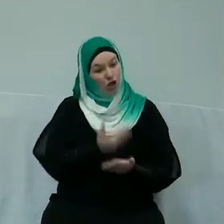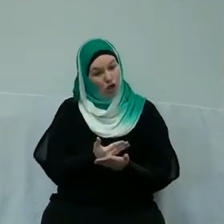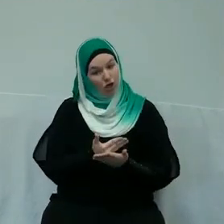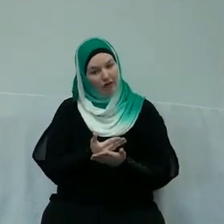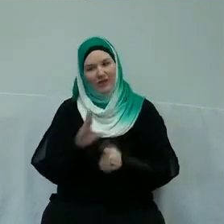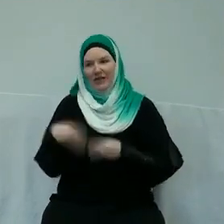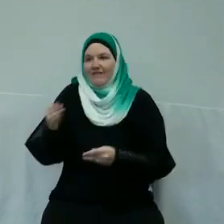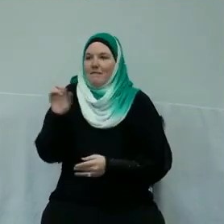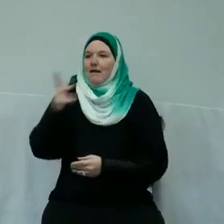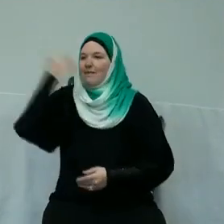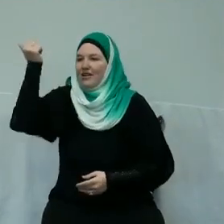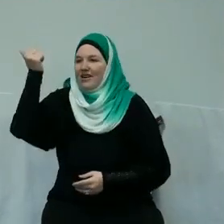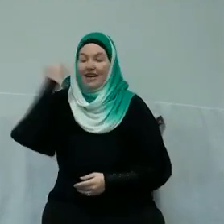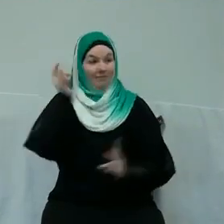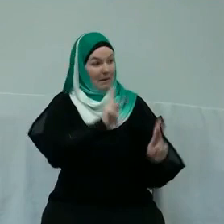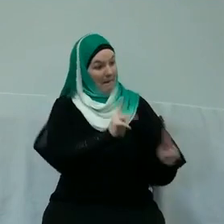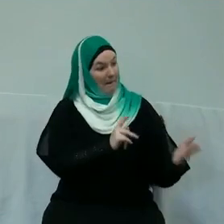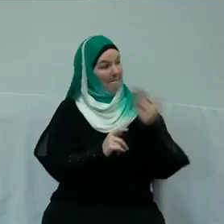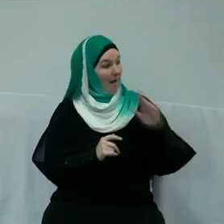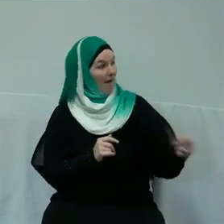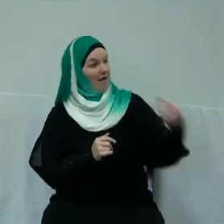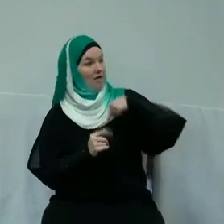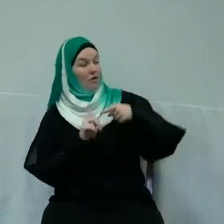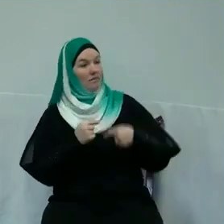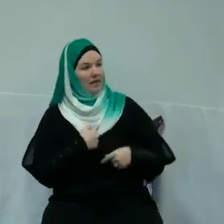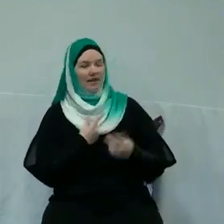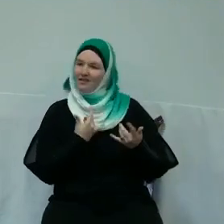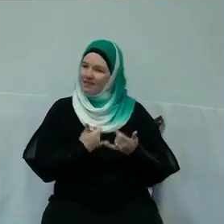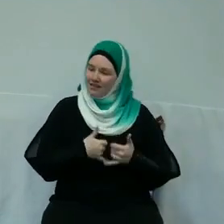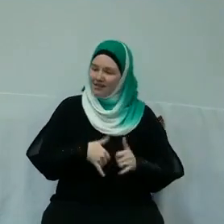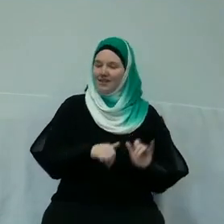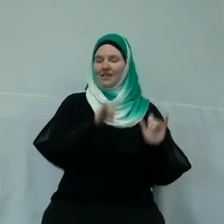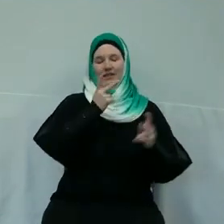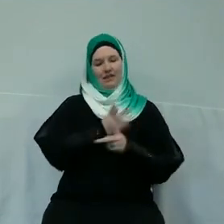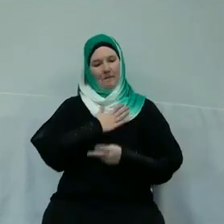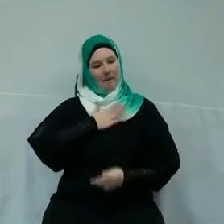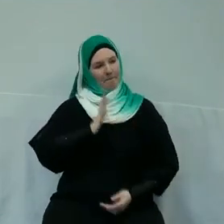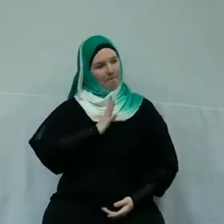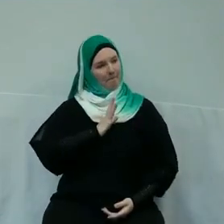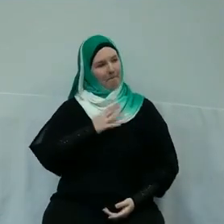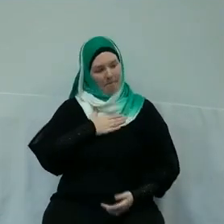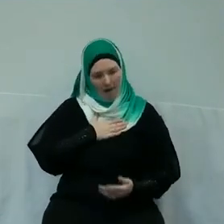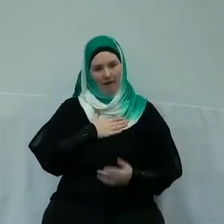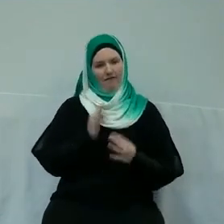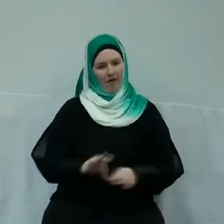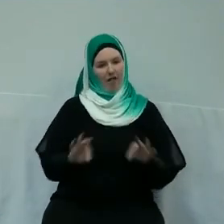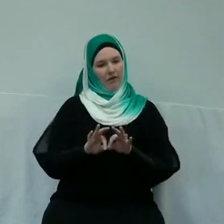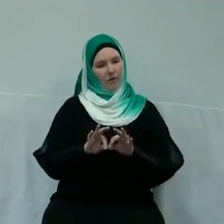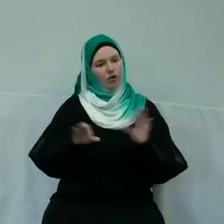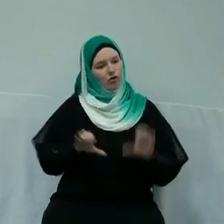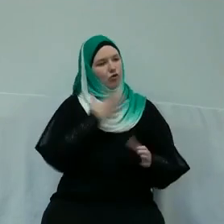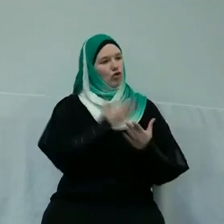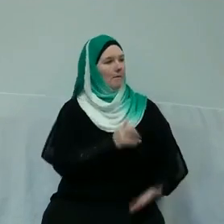do better. If people are bad to you, you still hold on to your manners, to your principles, and do